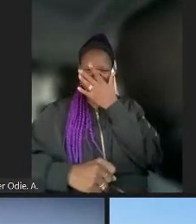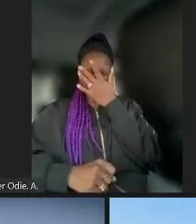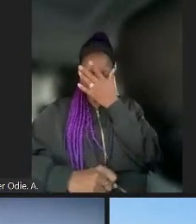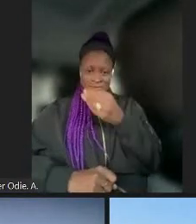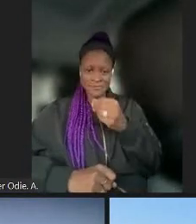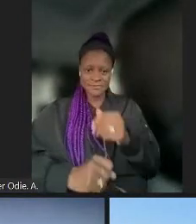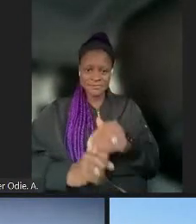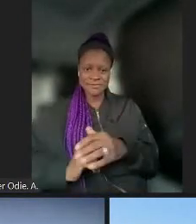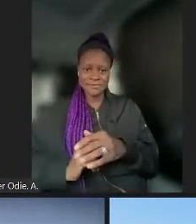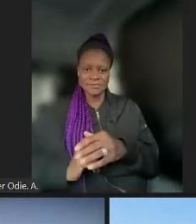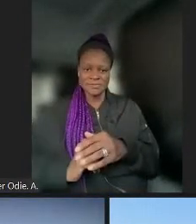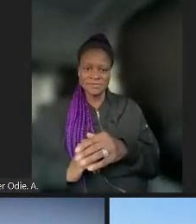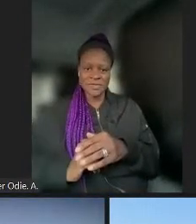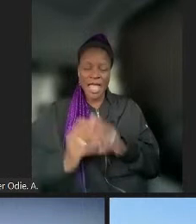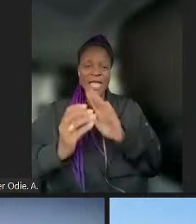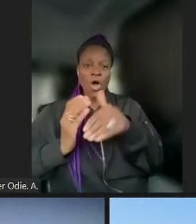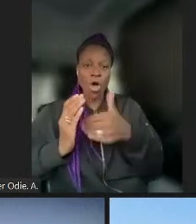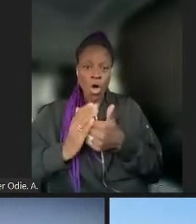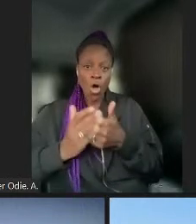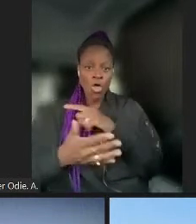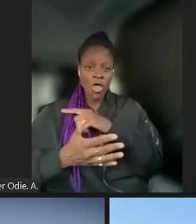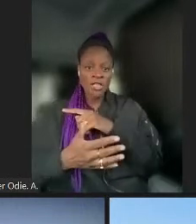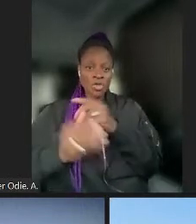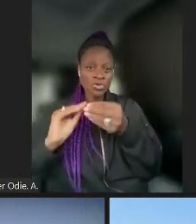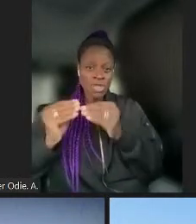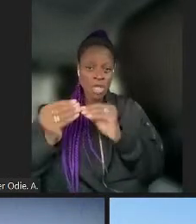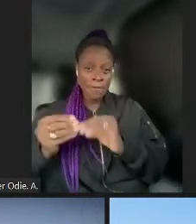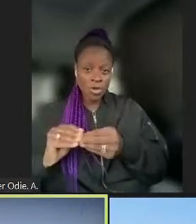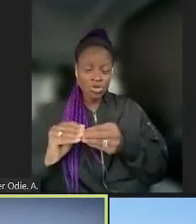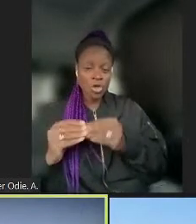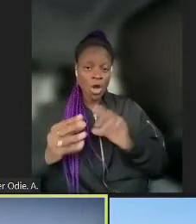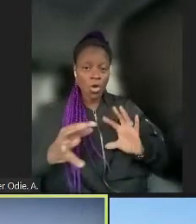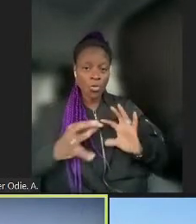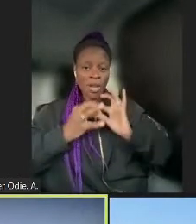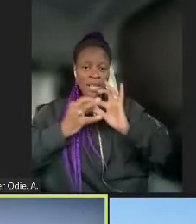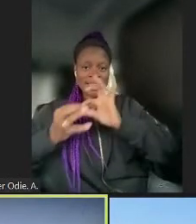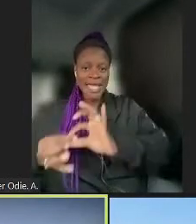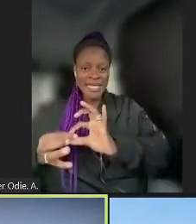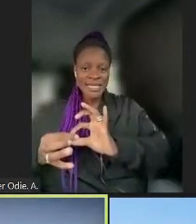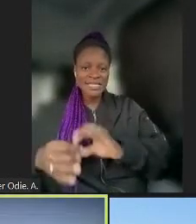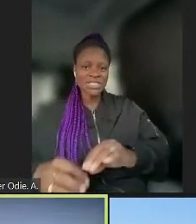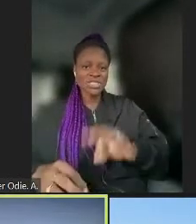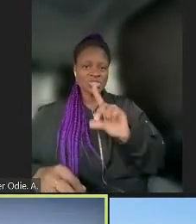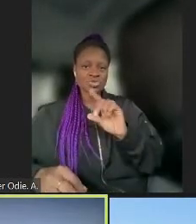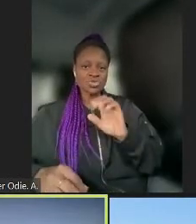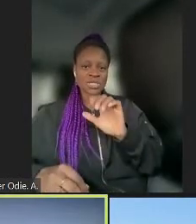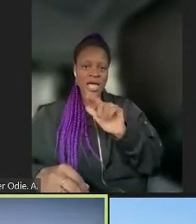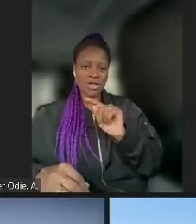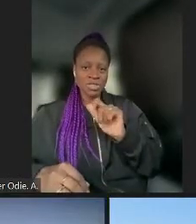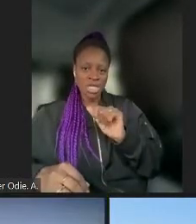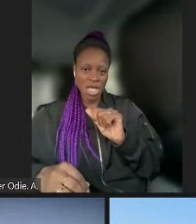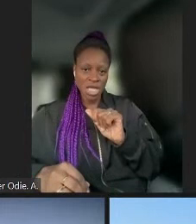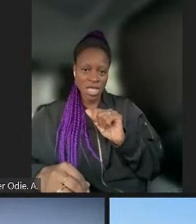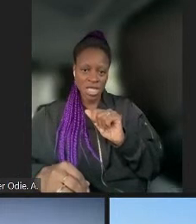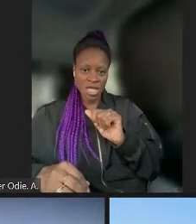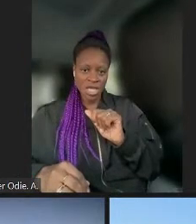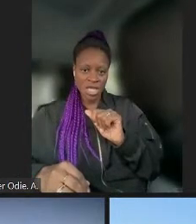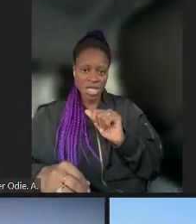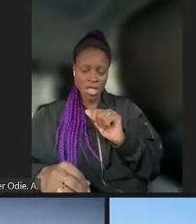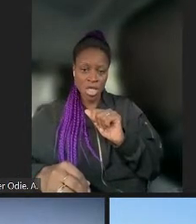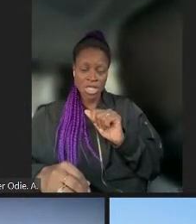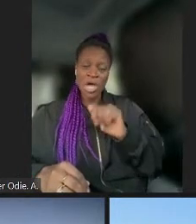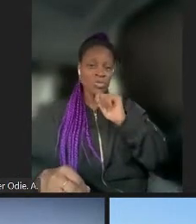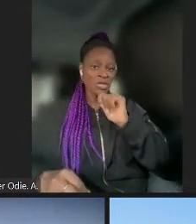related to Delta, not Omicron. And as much as we talk about Omicron, we are not done with Delta.